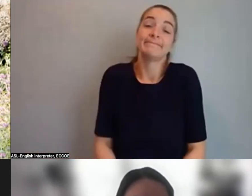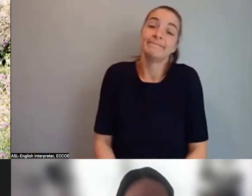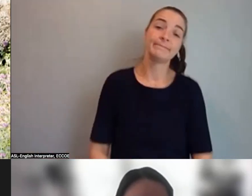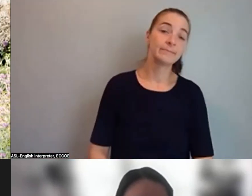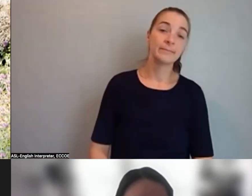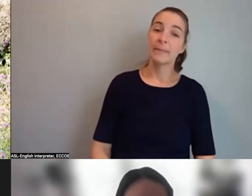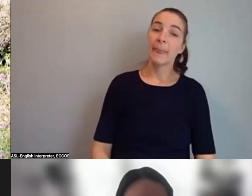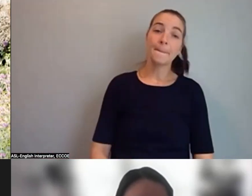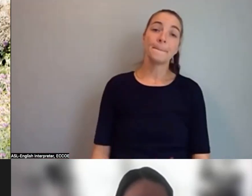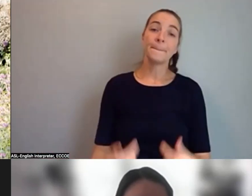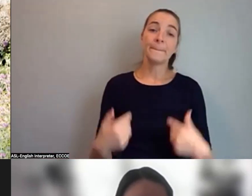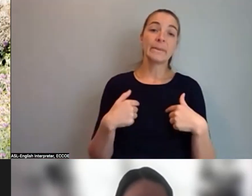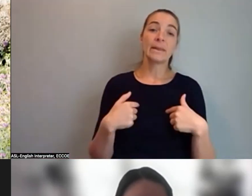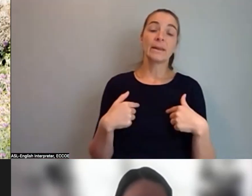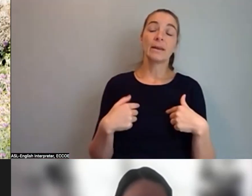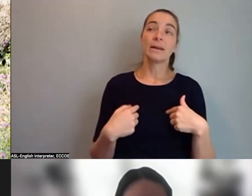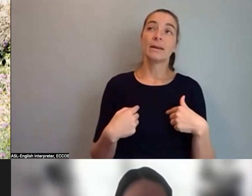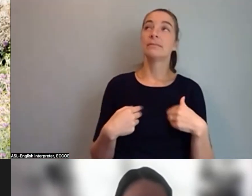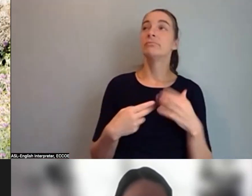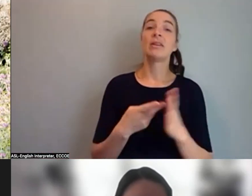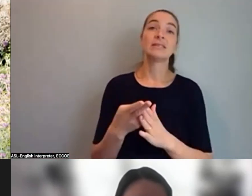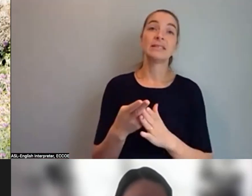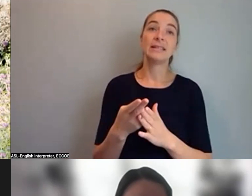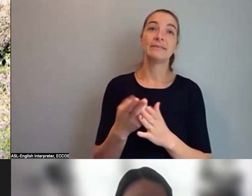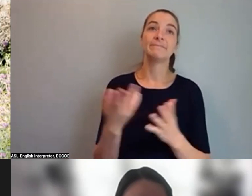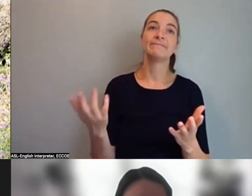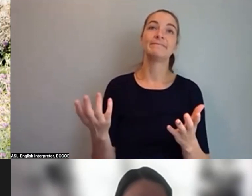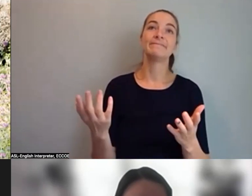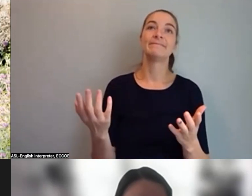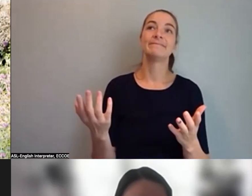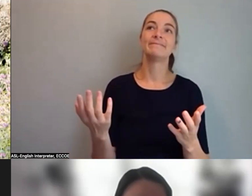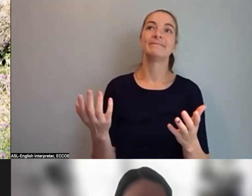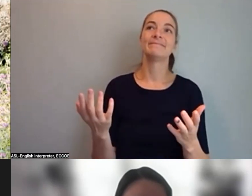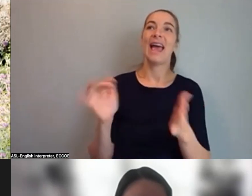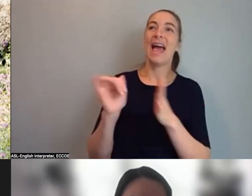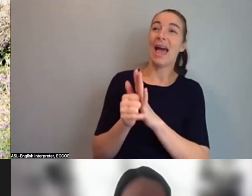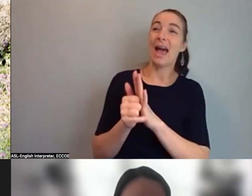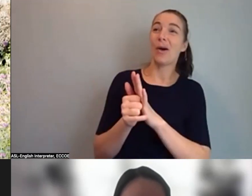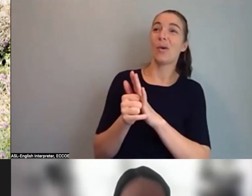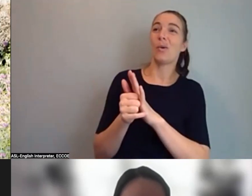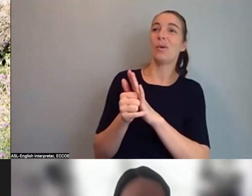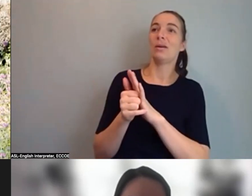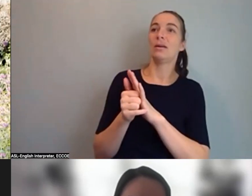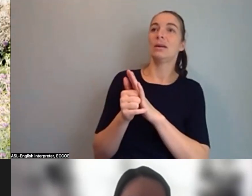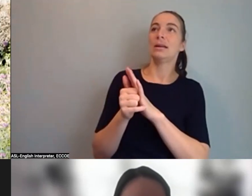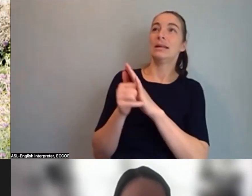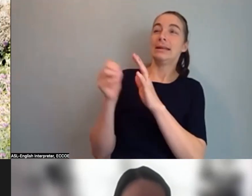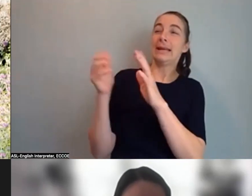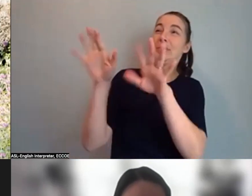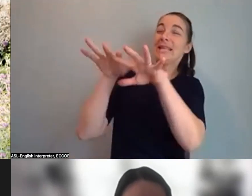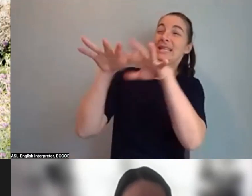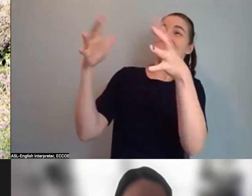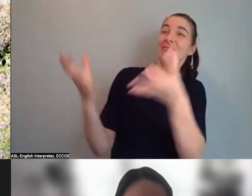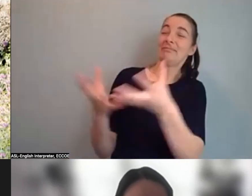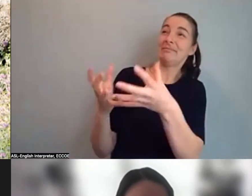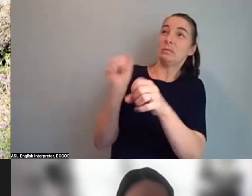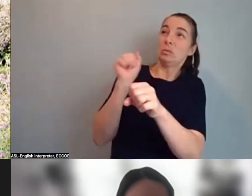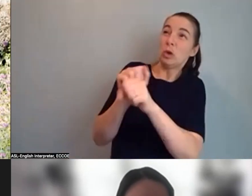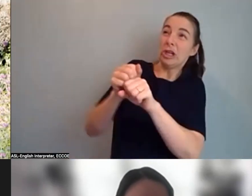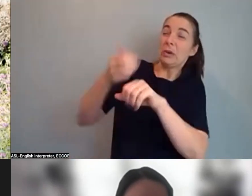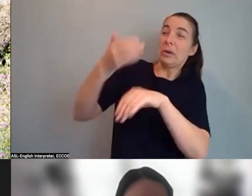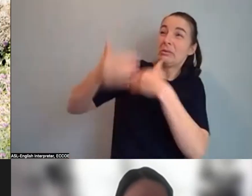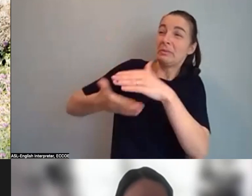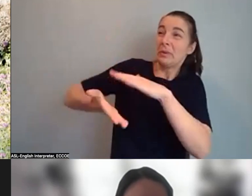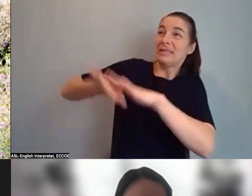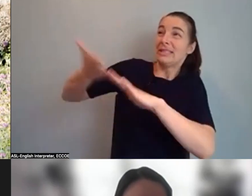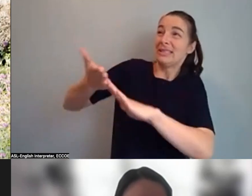I've ceased understanding how, trying to understand how things work. I just keep on doing the thing that I do. And, you know, the, I've been working